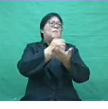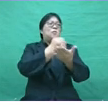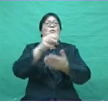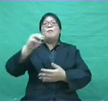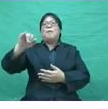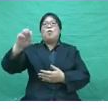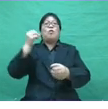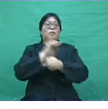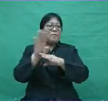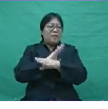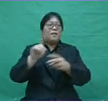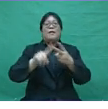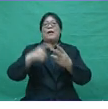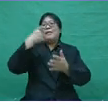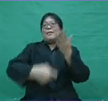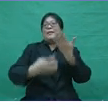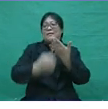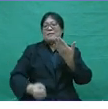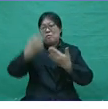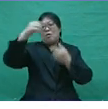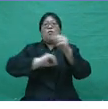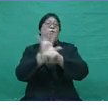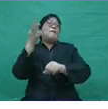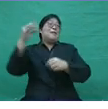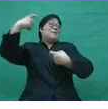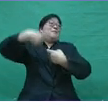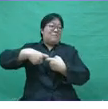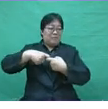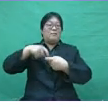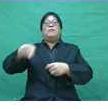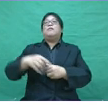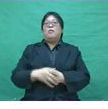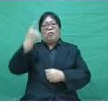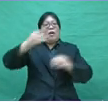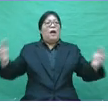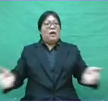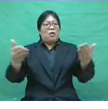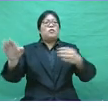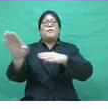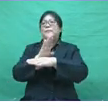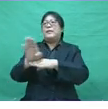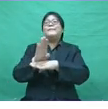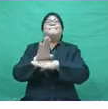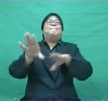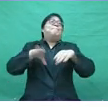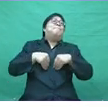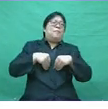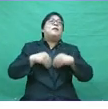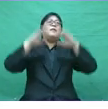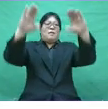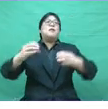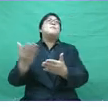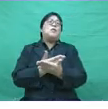as well as tax relief for COVID-19 related expenses to encourage businesses to adapt to new norms